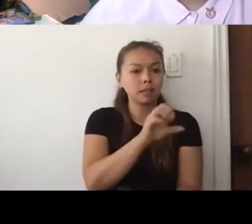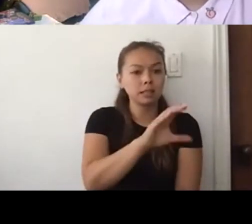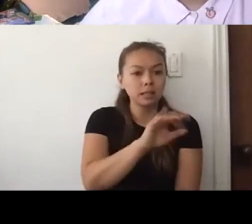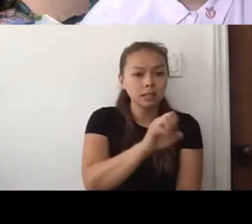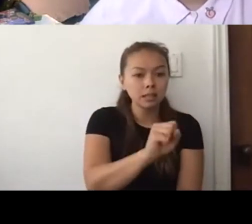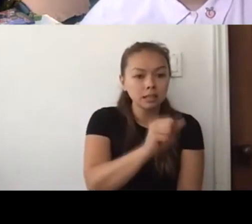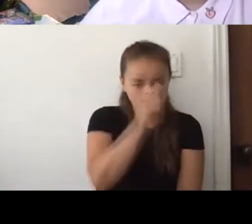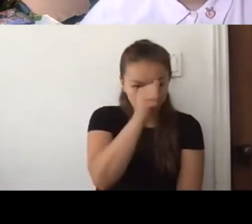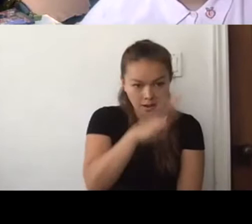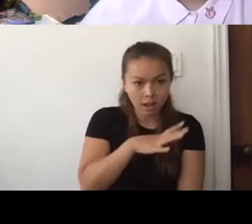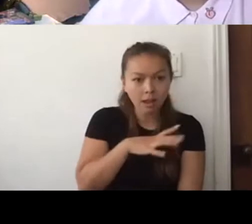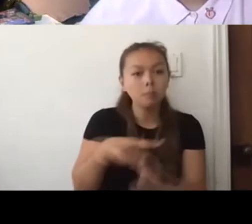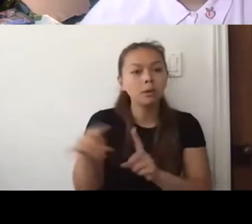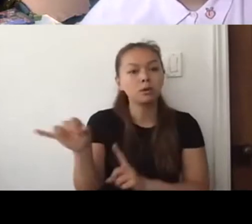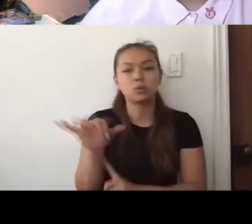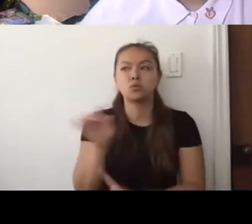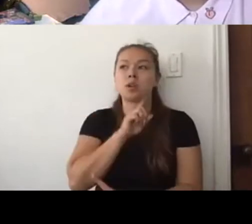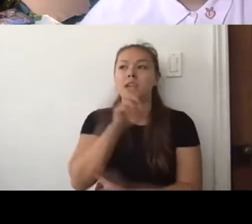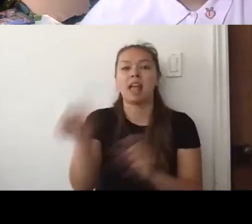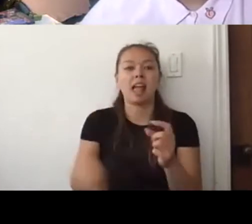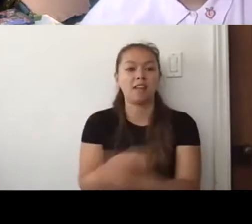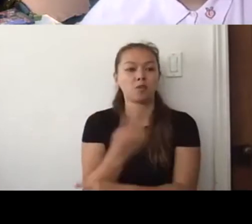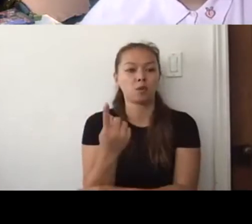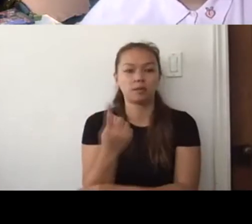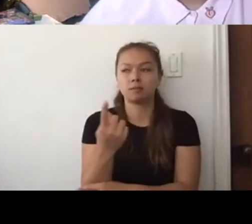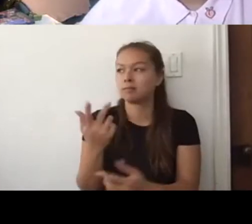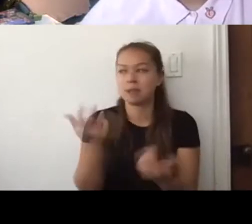but also everyone of every gender.